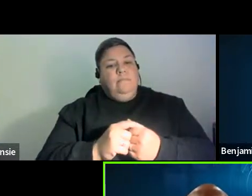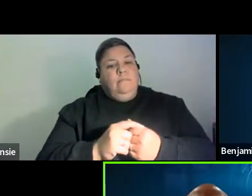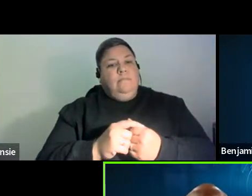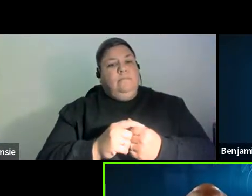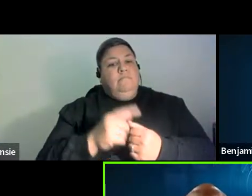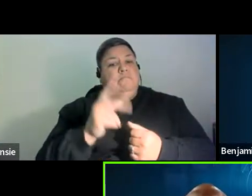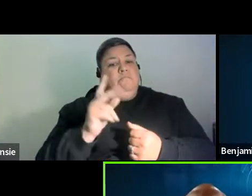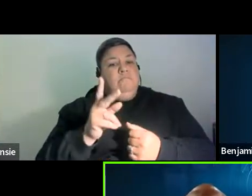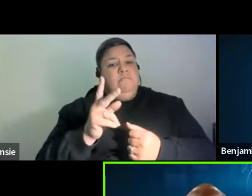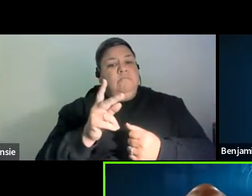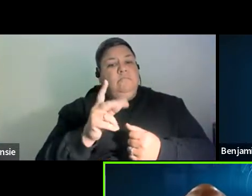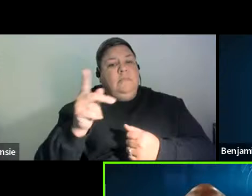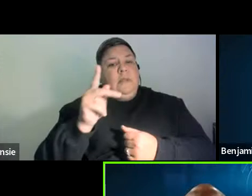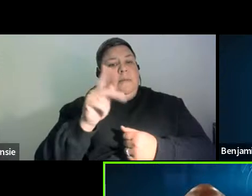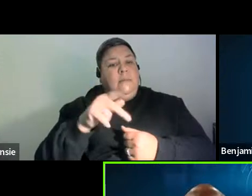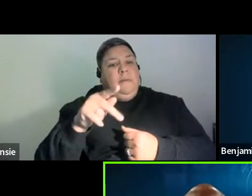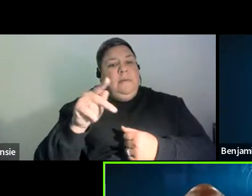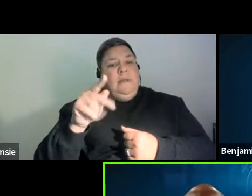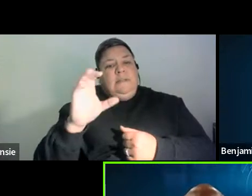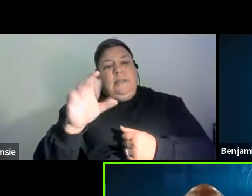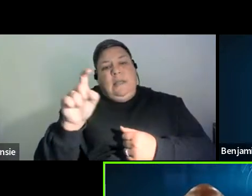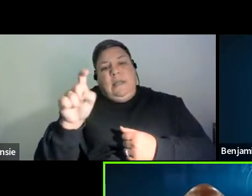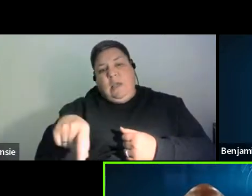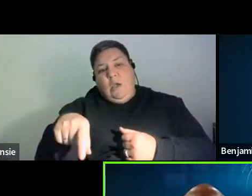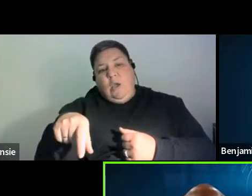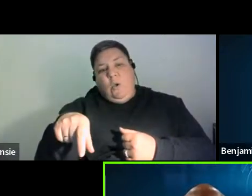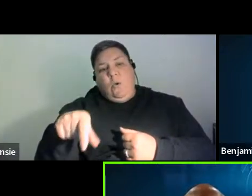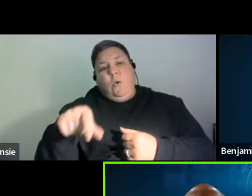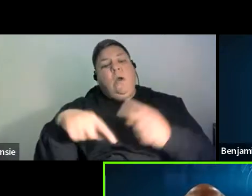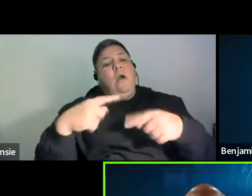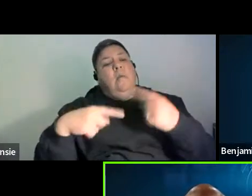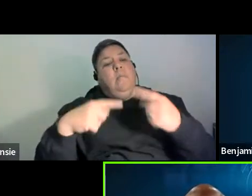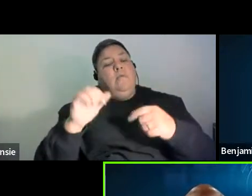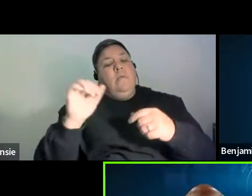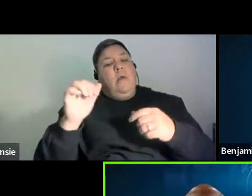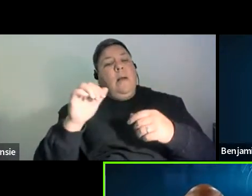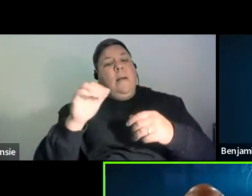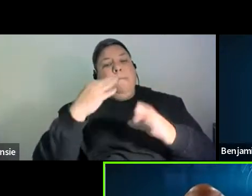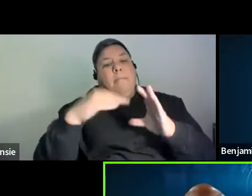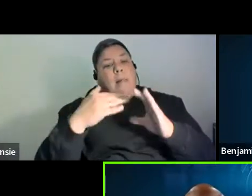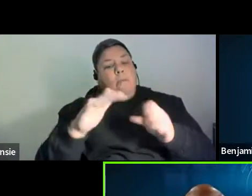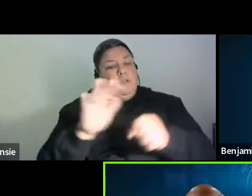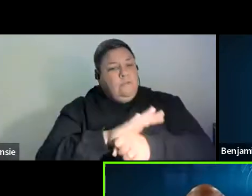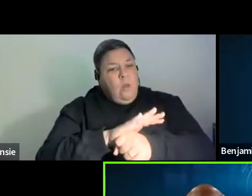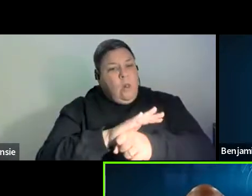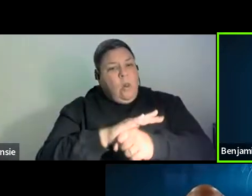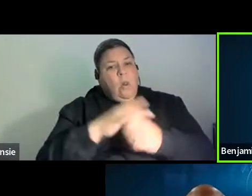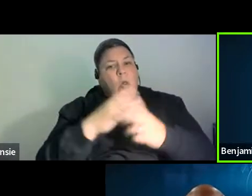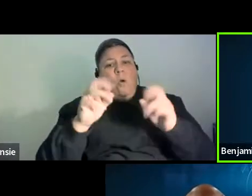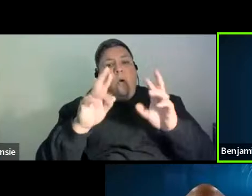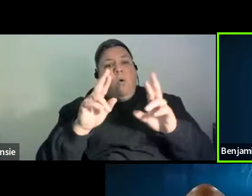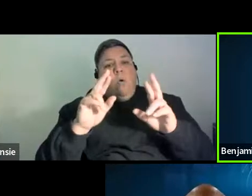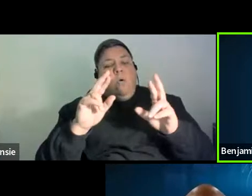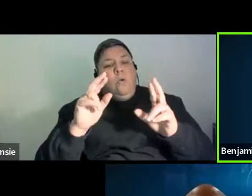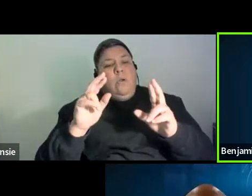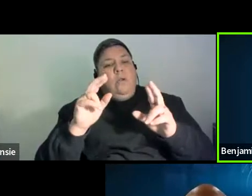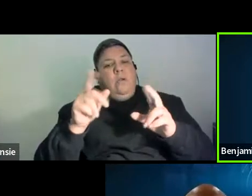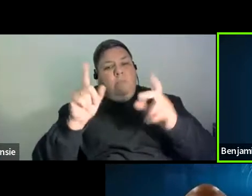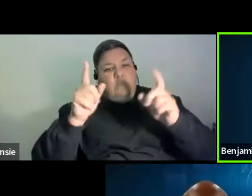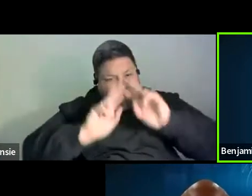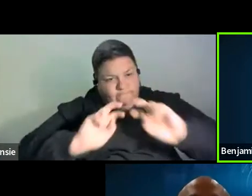the PCCQ, and they can have a look and give proper feedback pertaining to this specific case. Thank